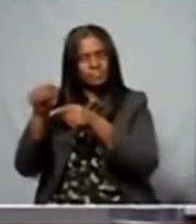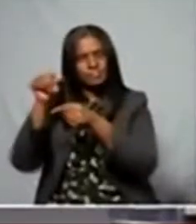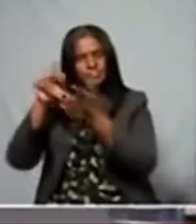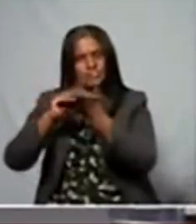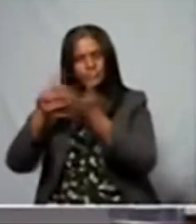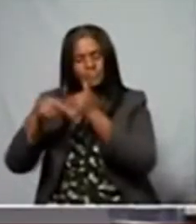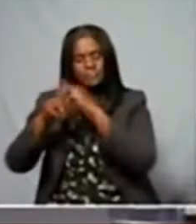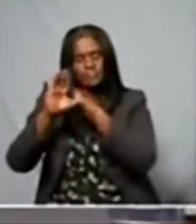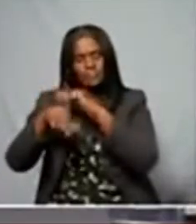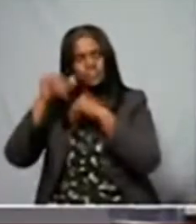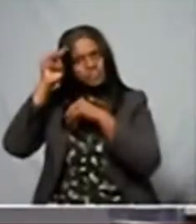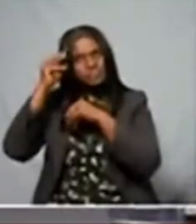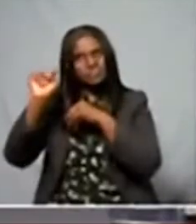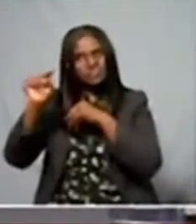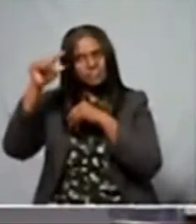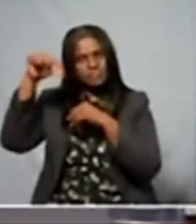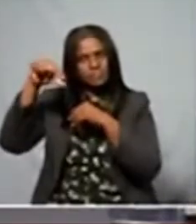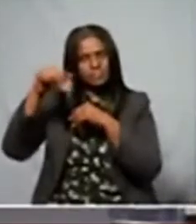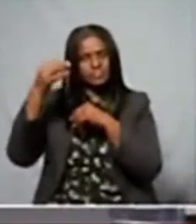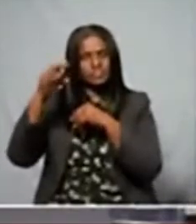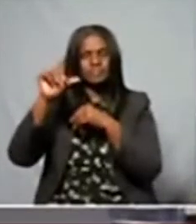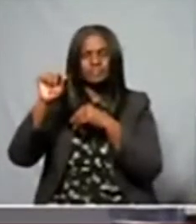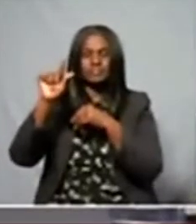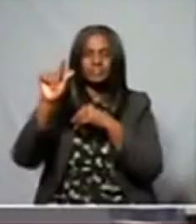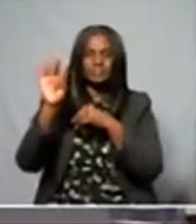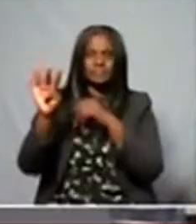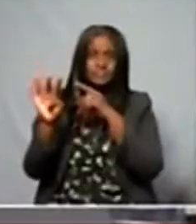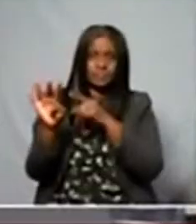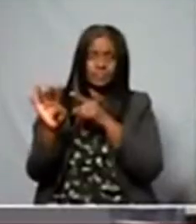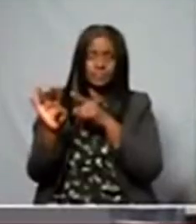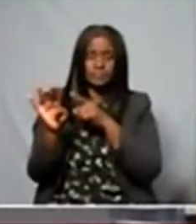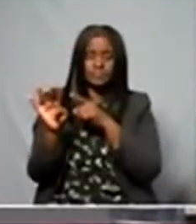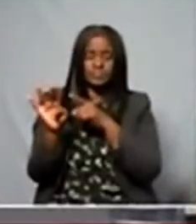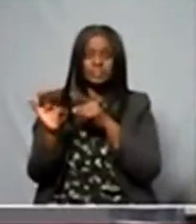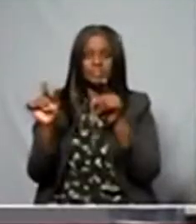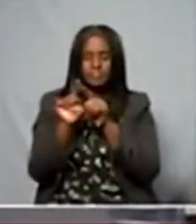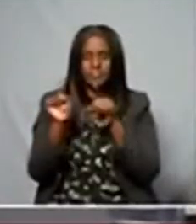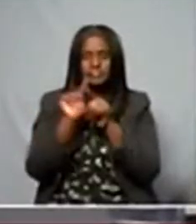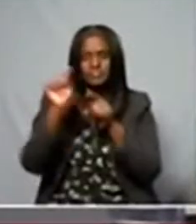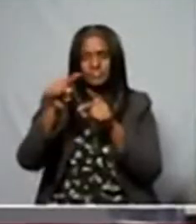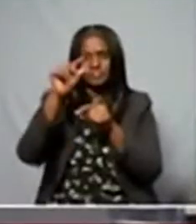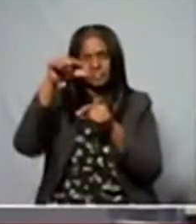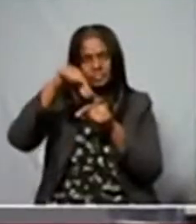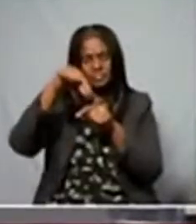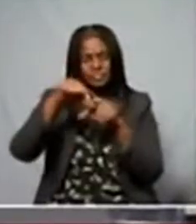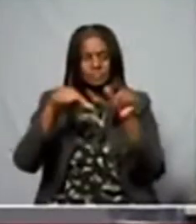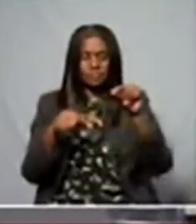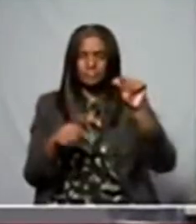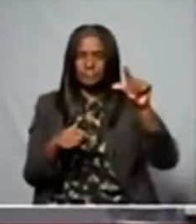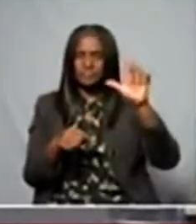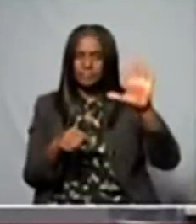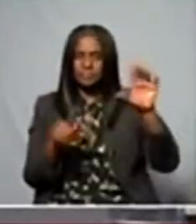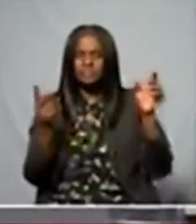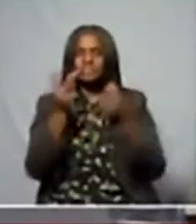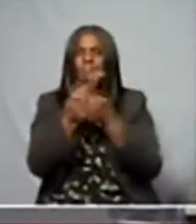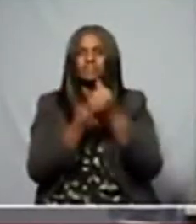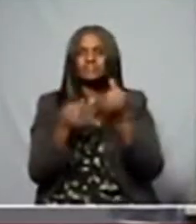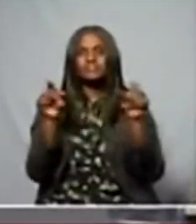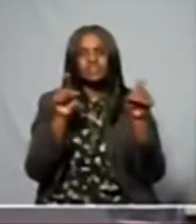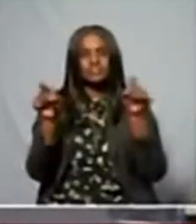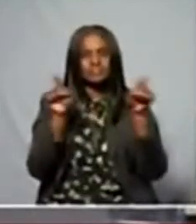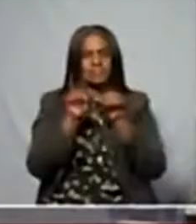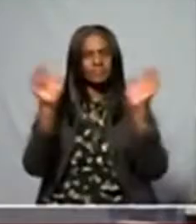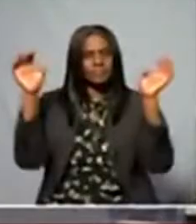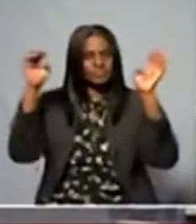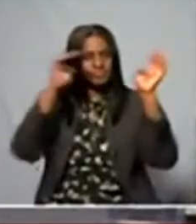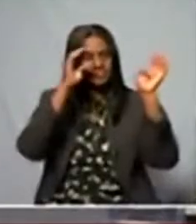ministry during first quarter of 2024 and first quarter of 2025 respectively. The decrease in